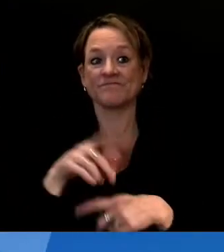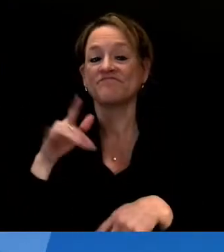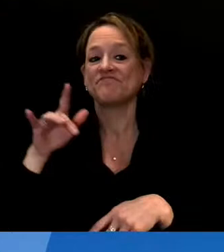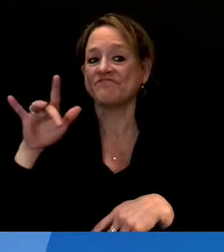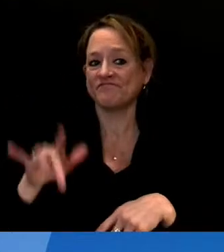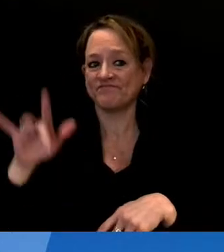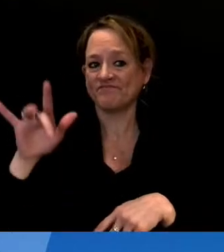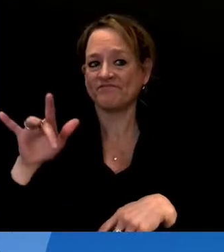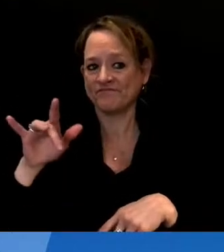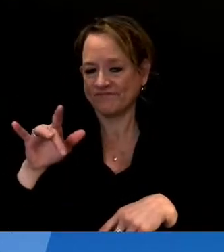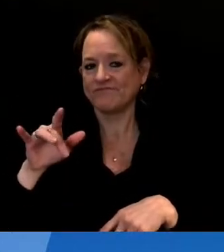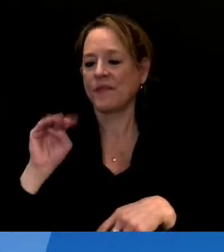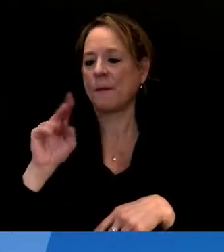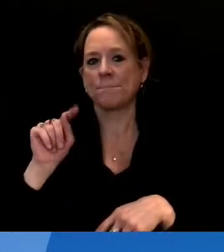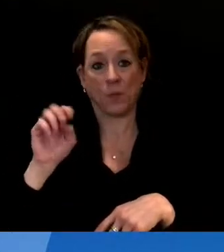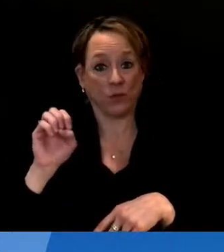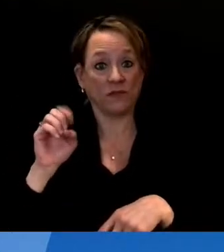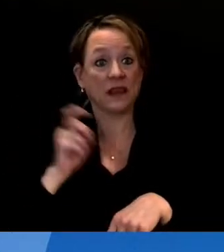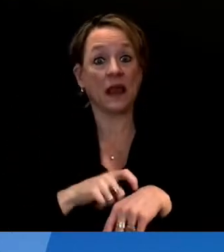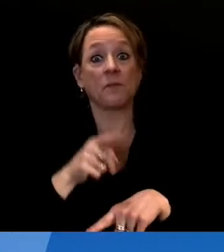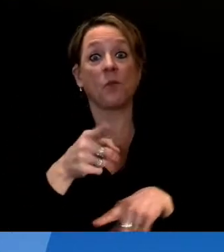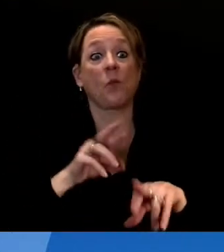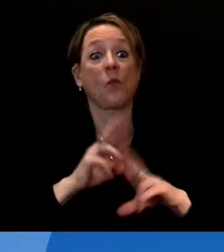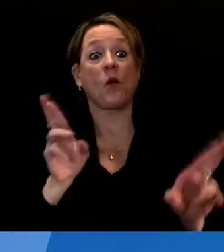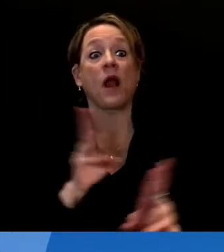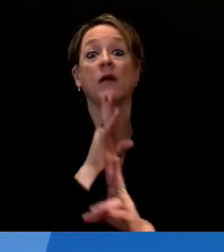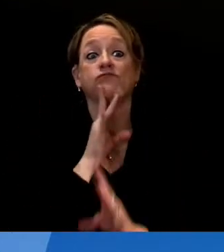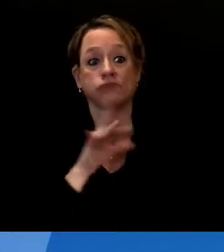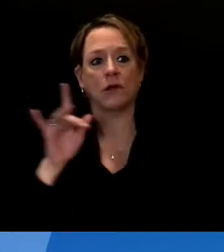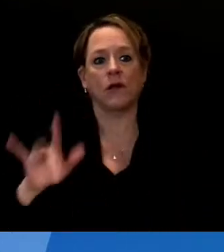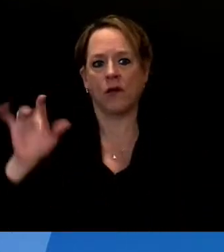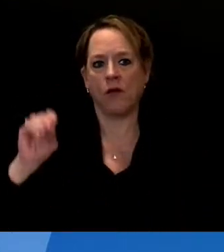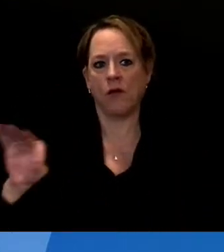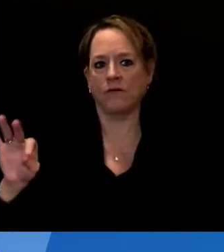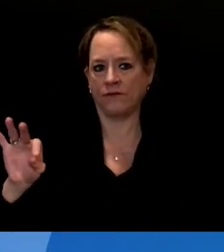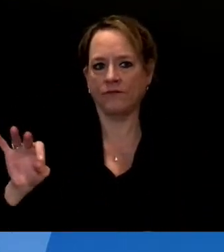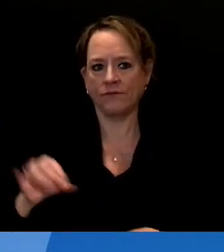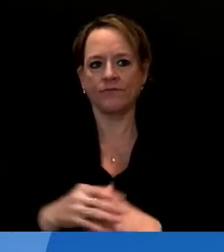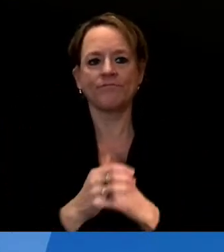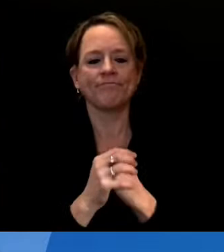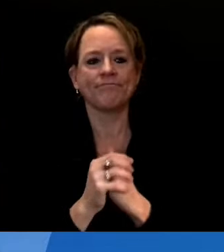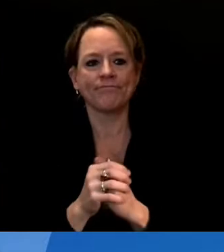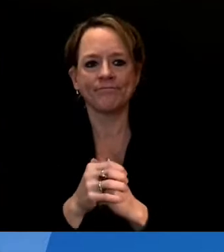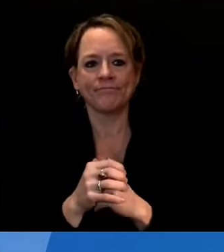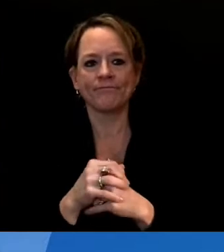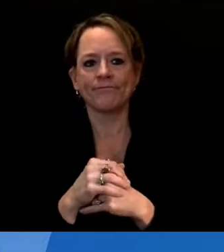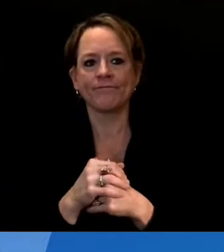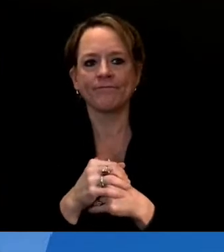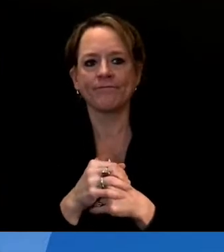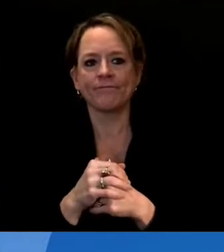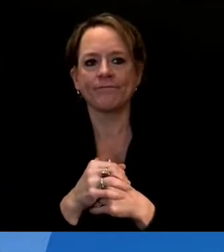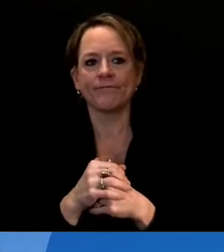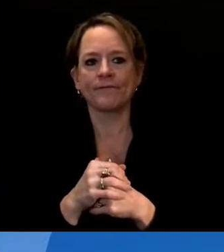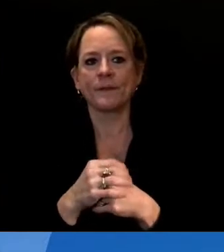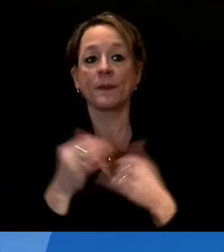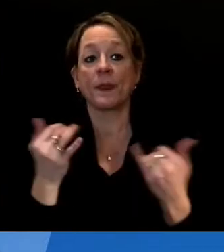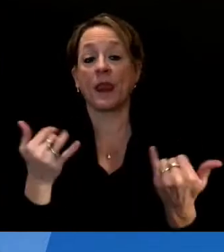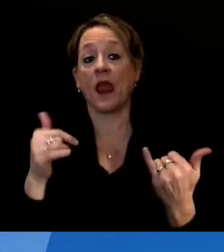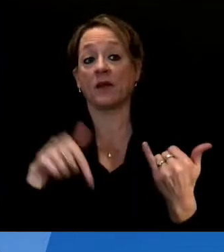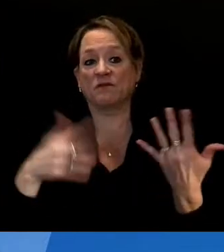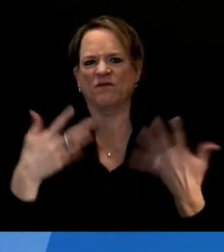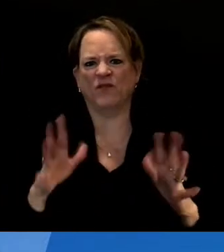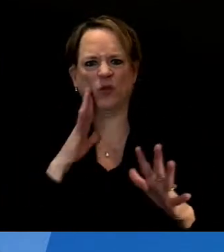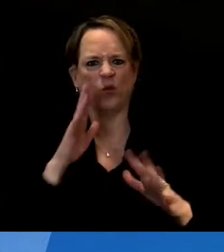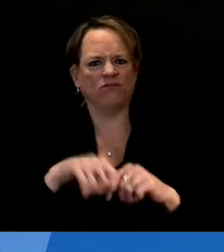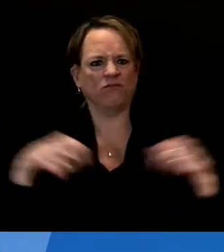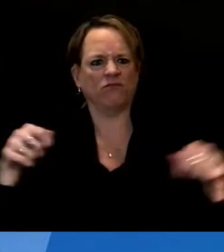and unmute your phone. And because we do have to wrap up at 2:15 today, we ask that you please limit yourself to one question so we can